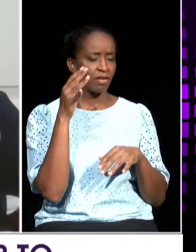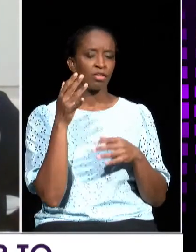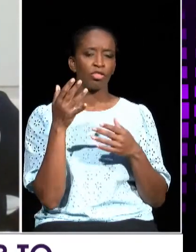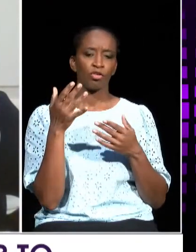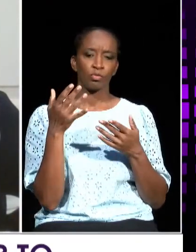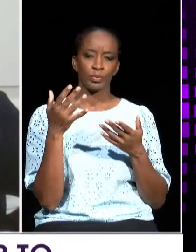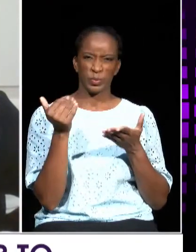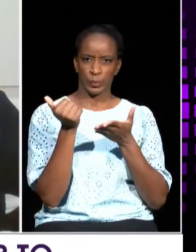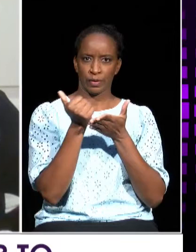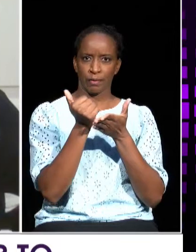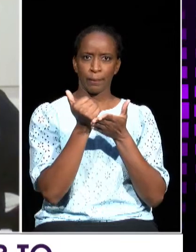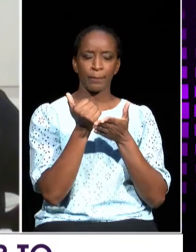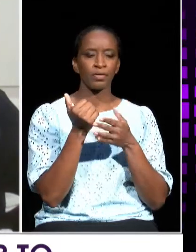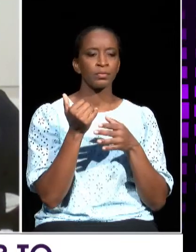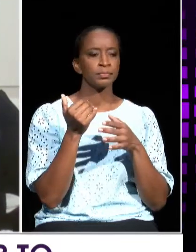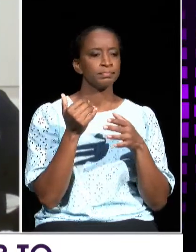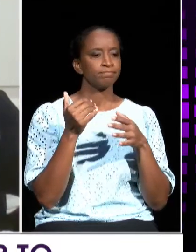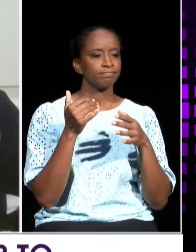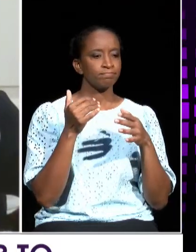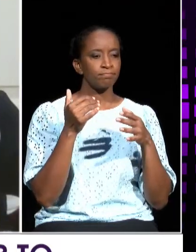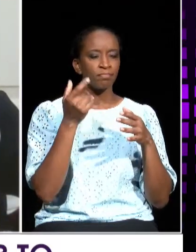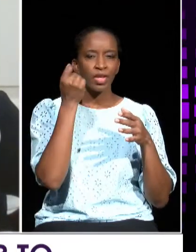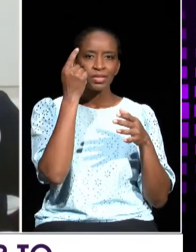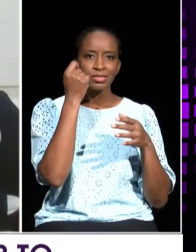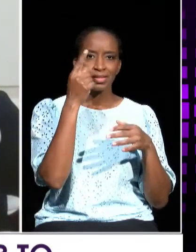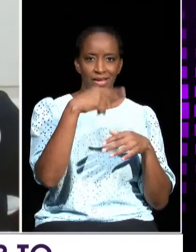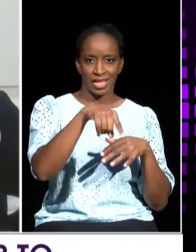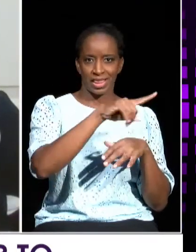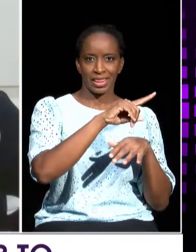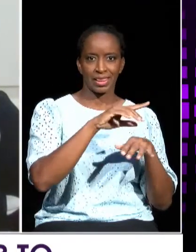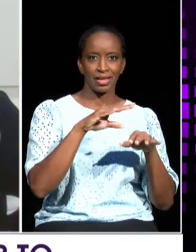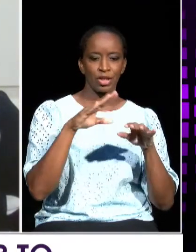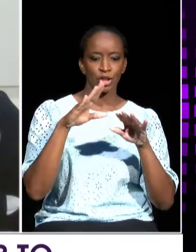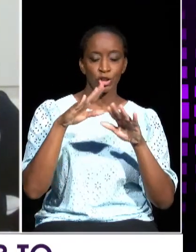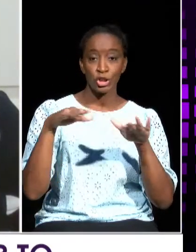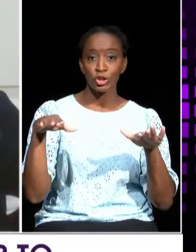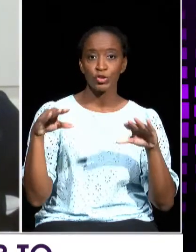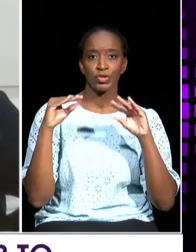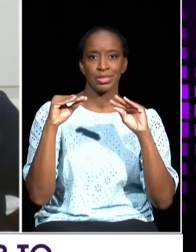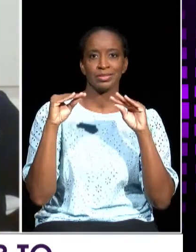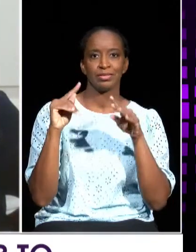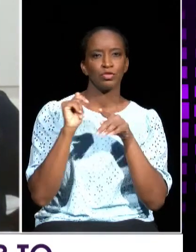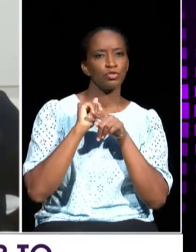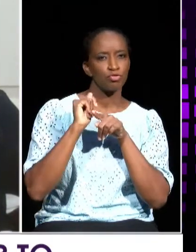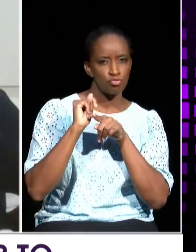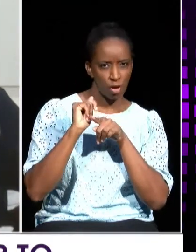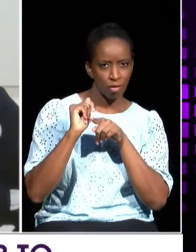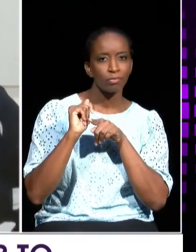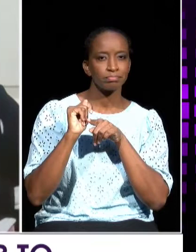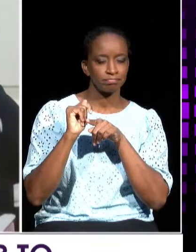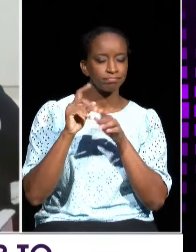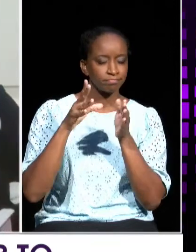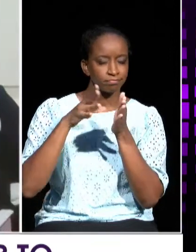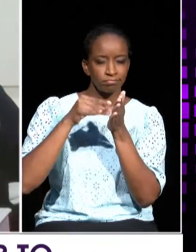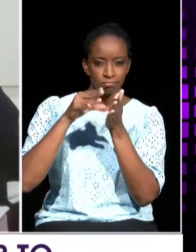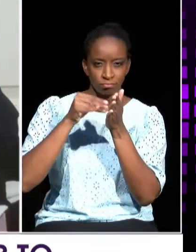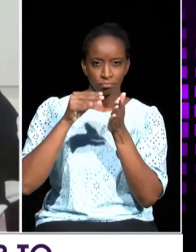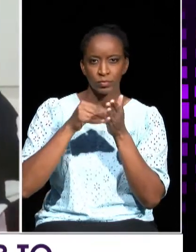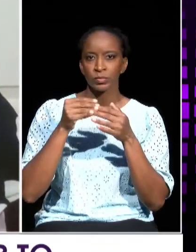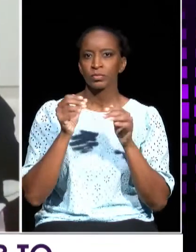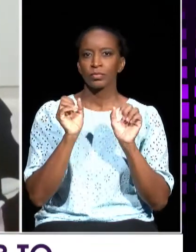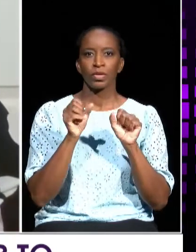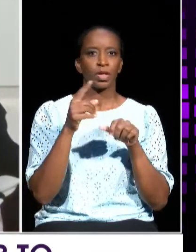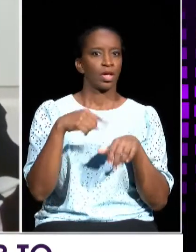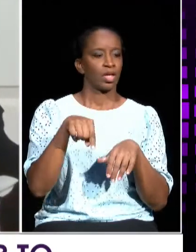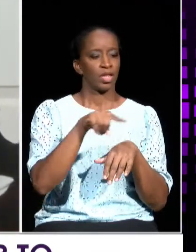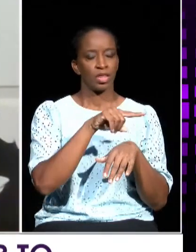divert children from violence, just provide for us some examples of, alternative ways that parents can share positive reinforcement or reinforce